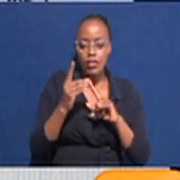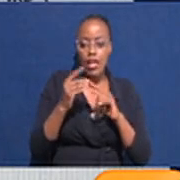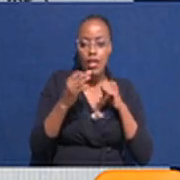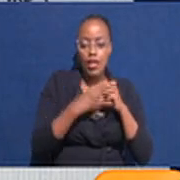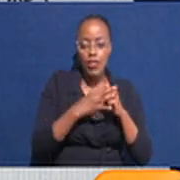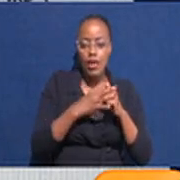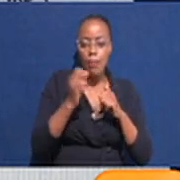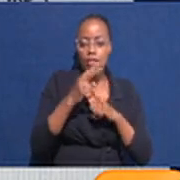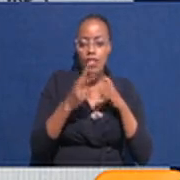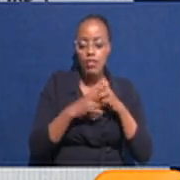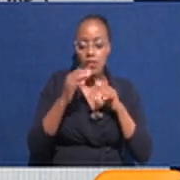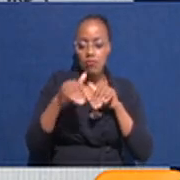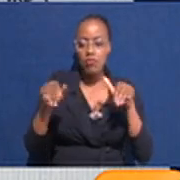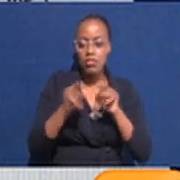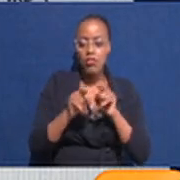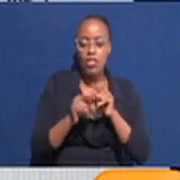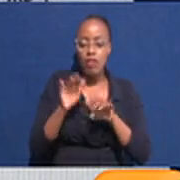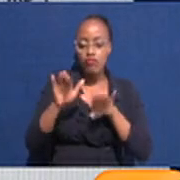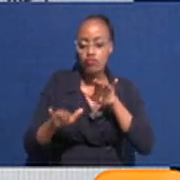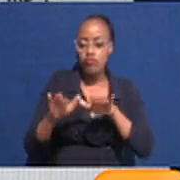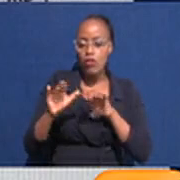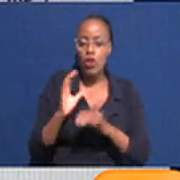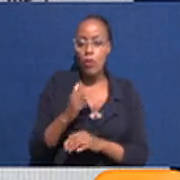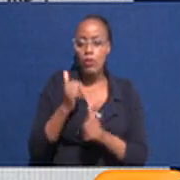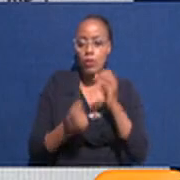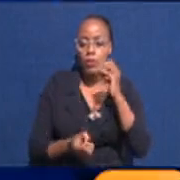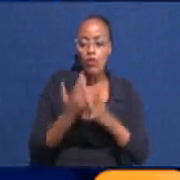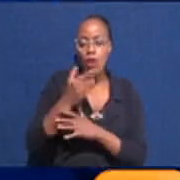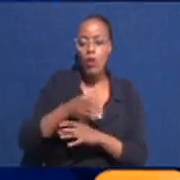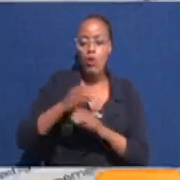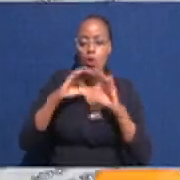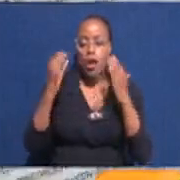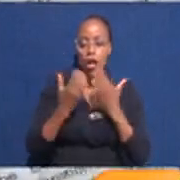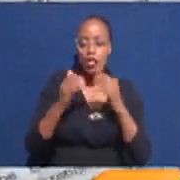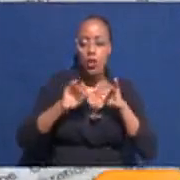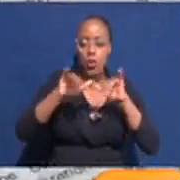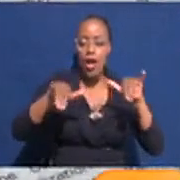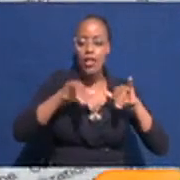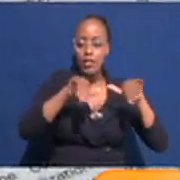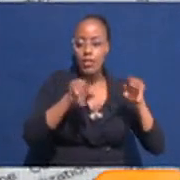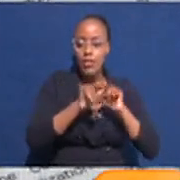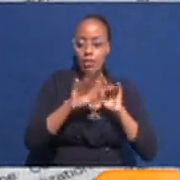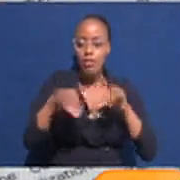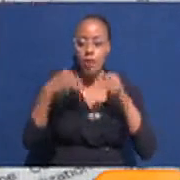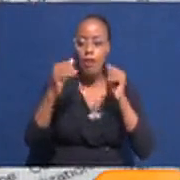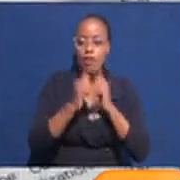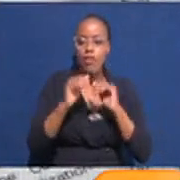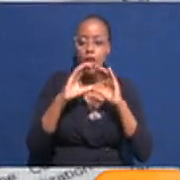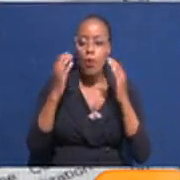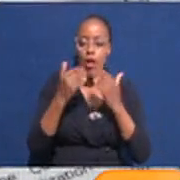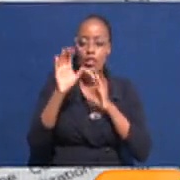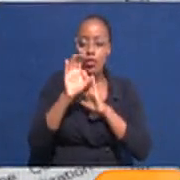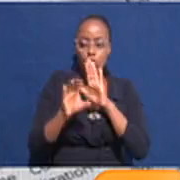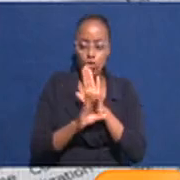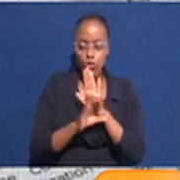insisting that she has reservations with the Stabilization Committee formed by World Aquatics, despite this being a provision in the World Aquatics